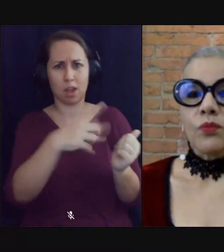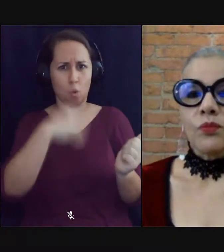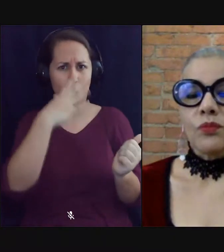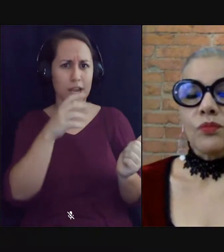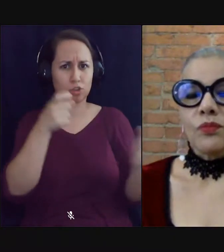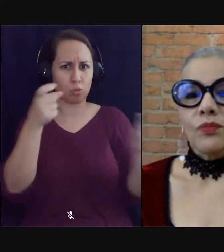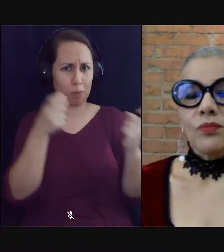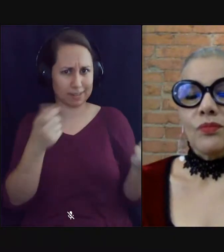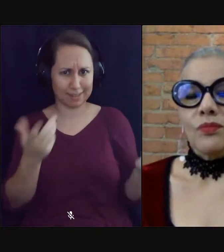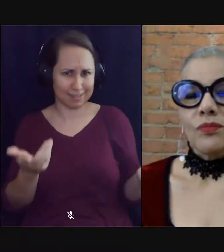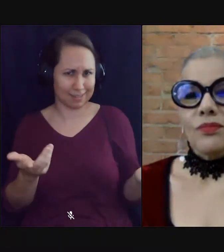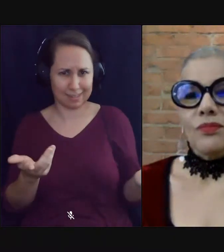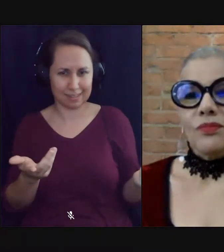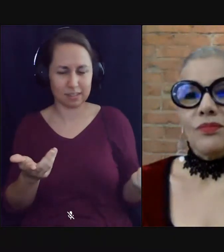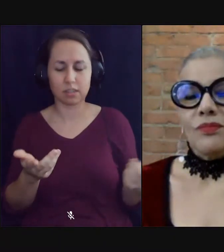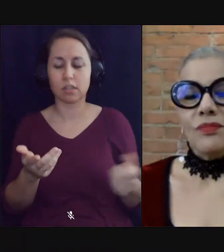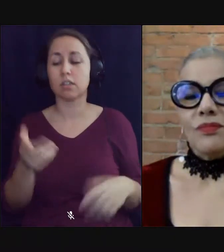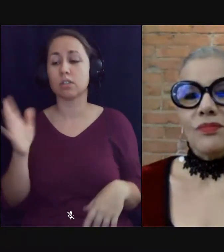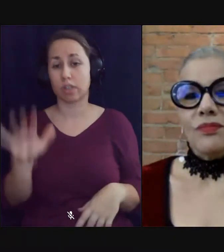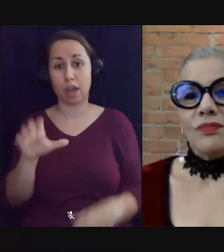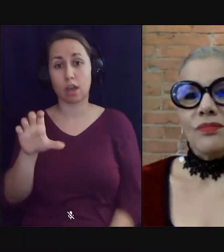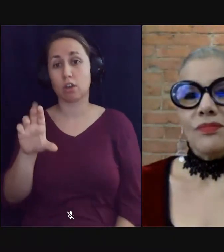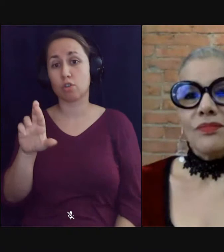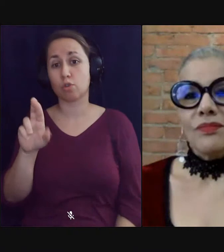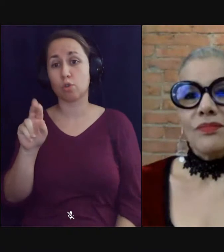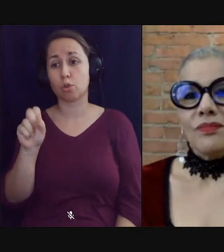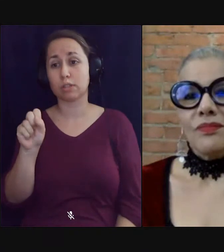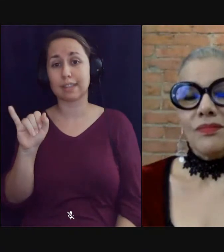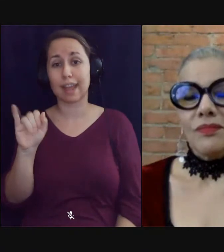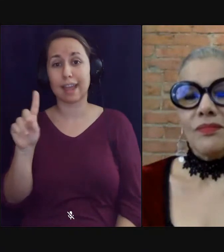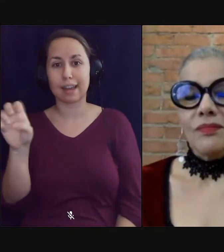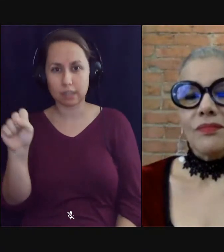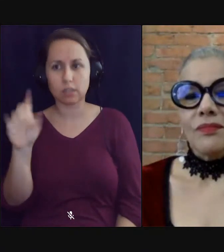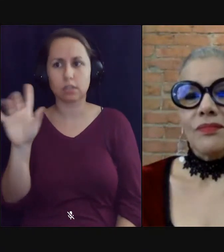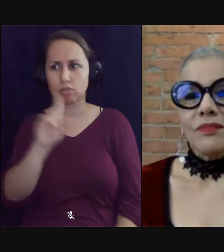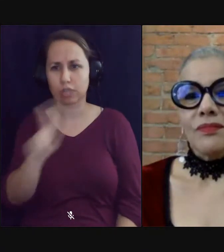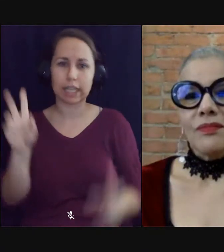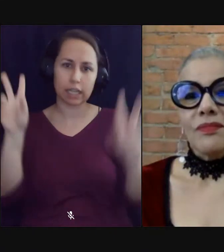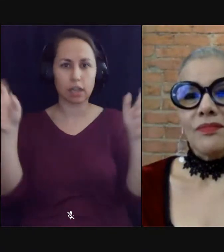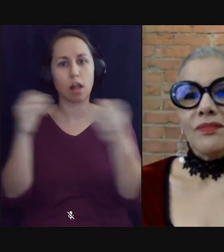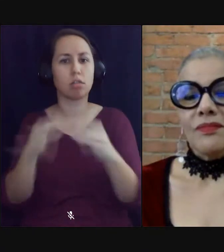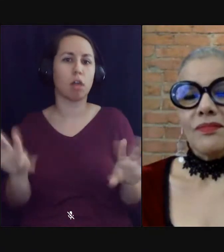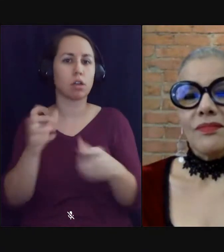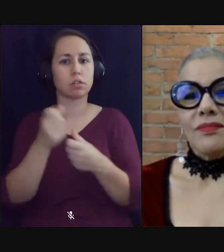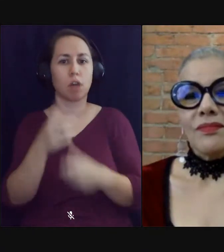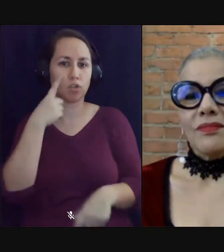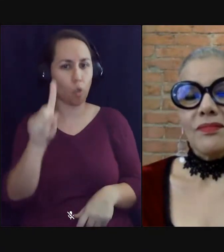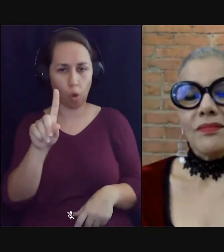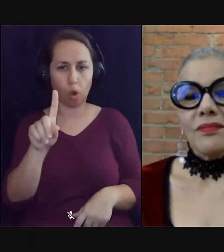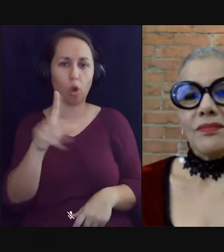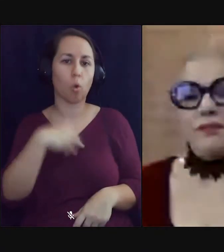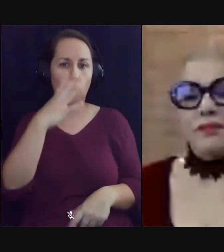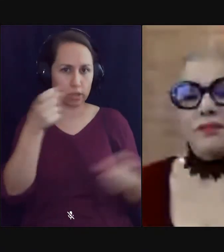So the Crusades function as sort of a lost cause for white supremacists, in the same way